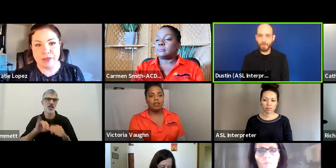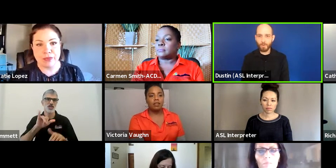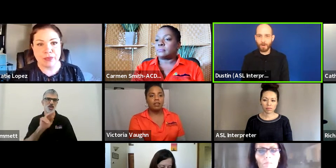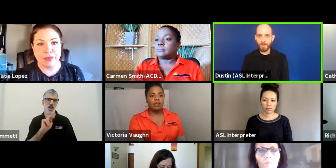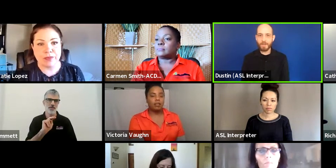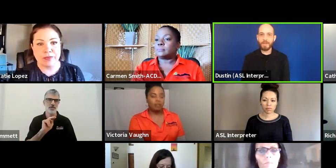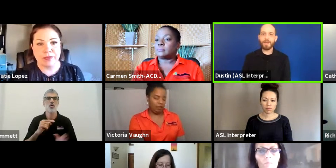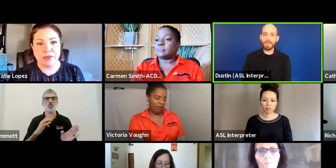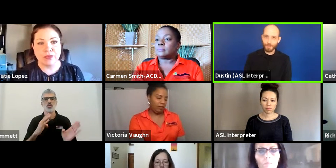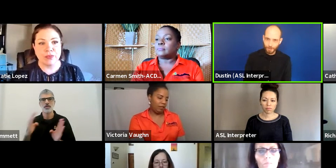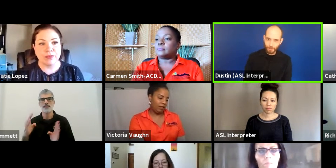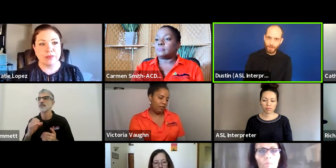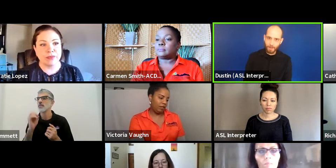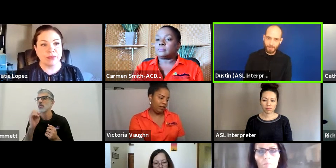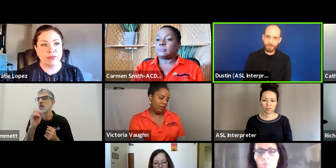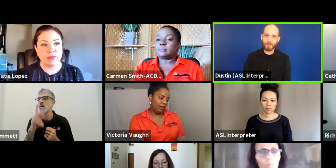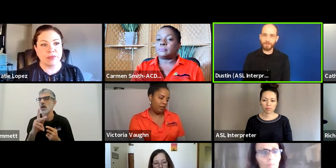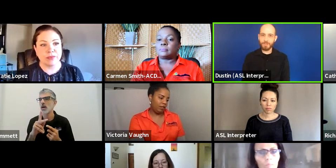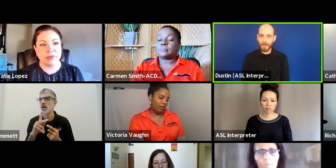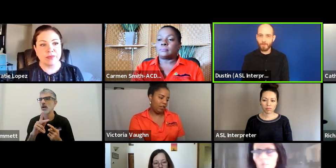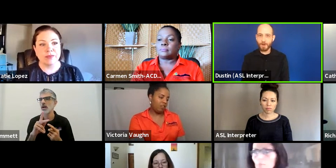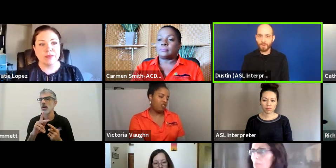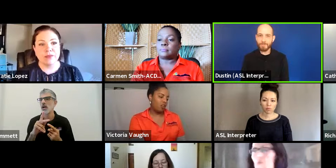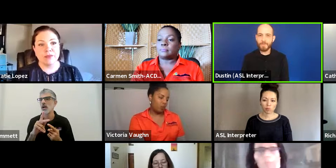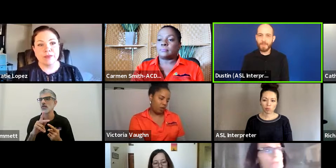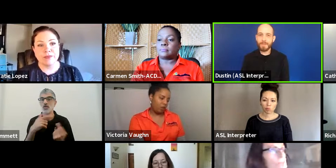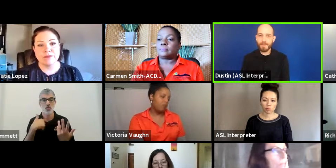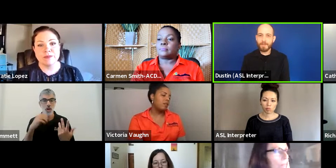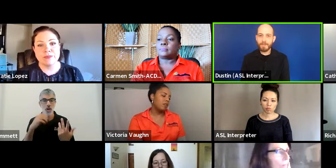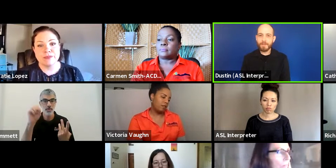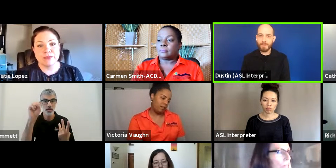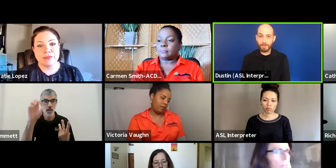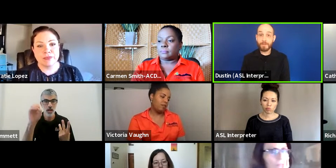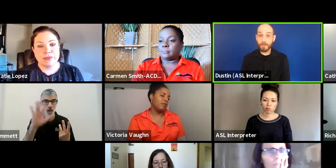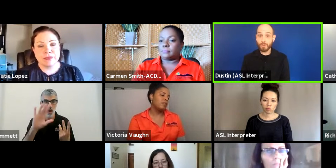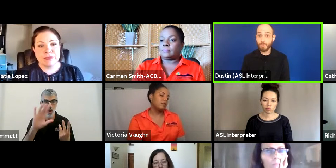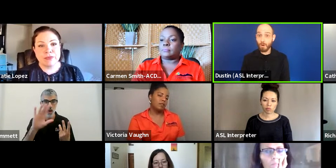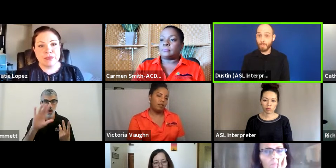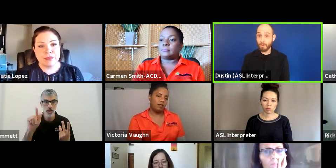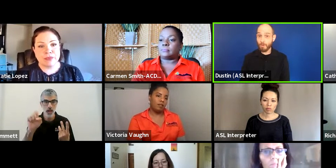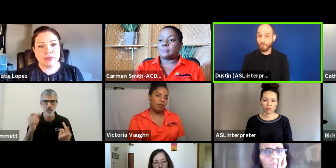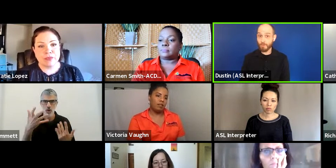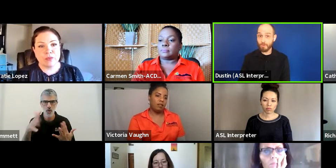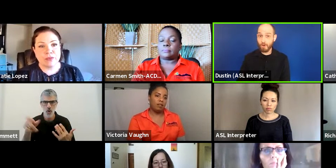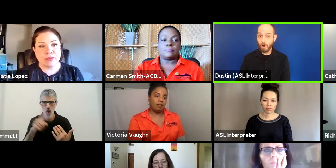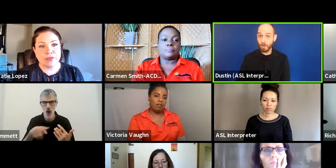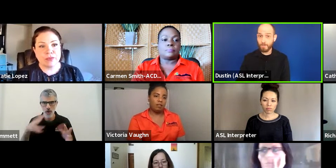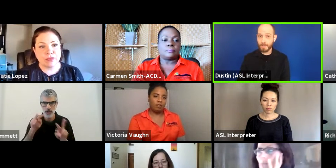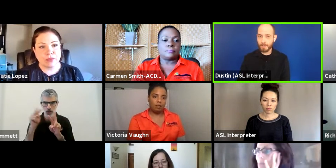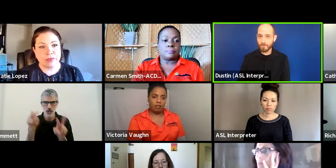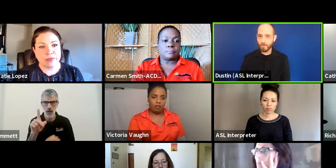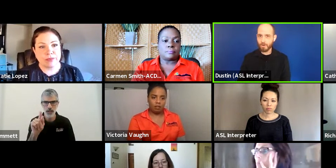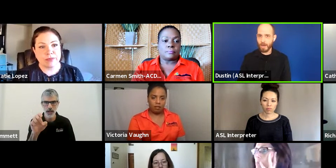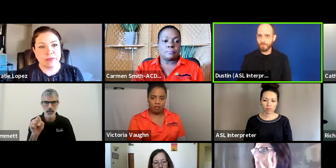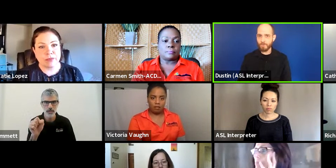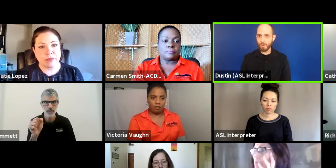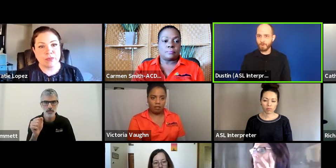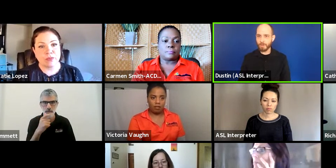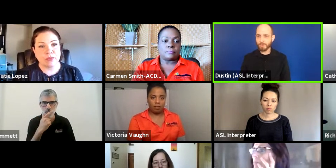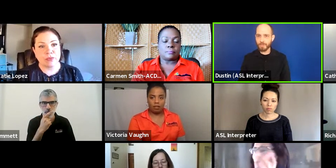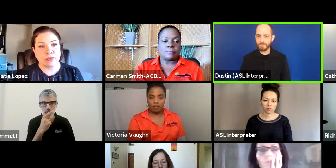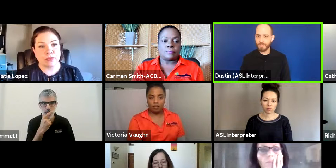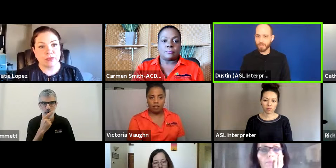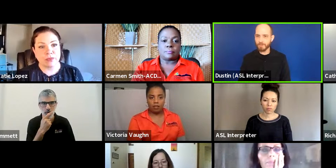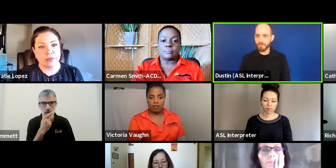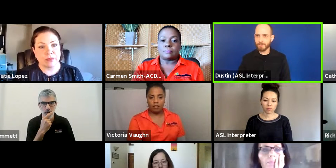starting in February. This year, we happen to start in January. Do you want me to go through all of the dates, or have you